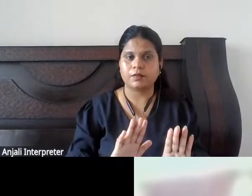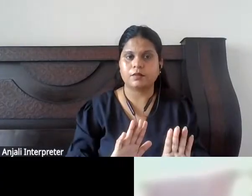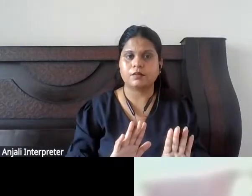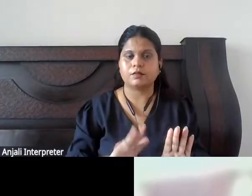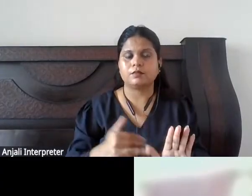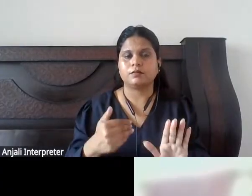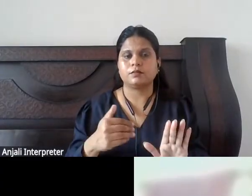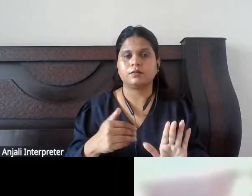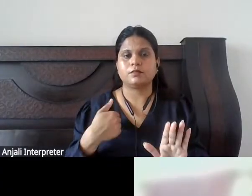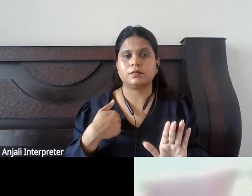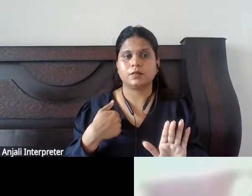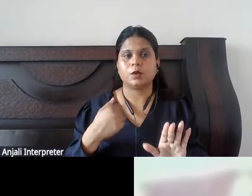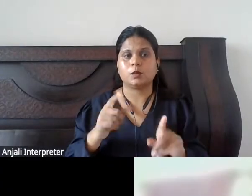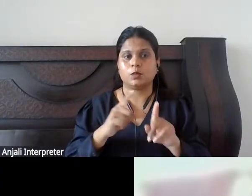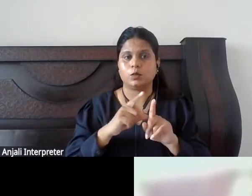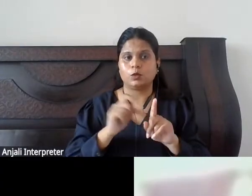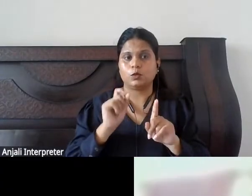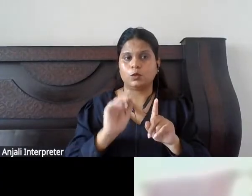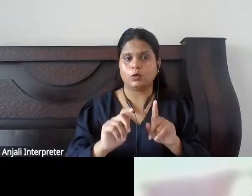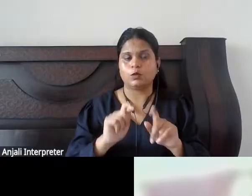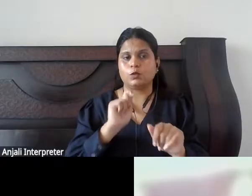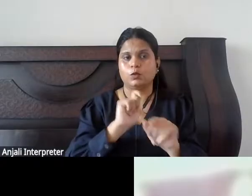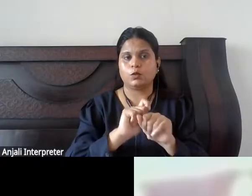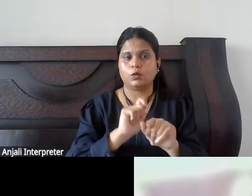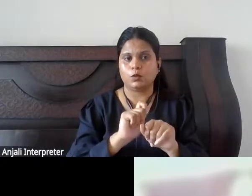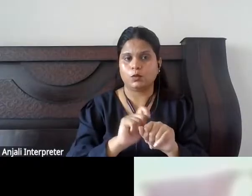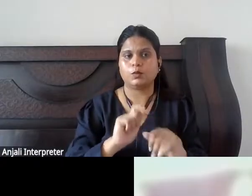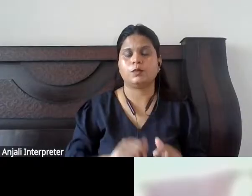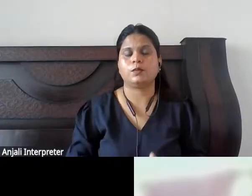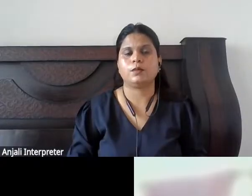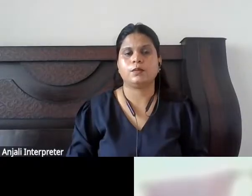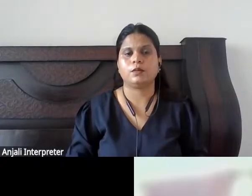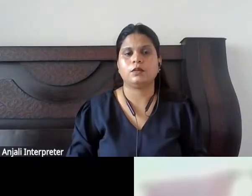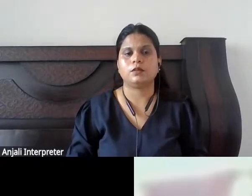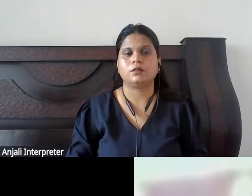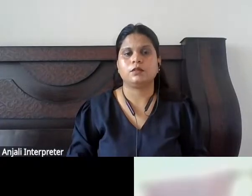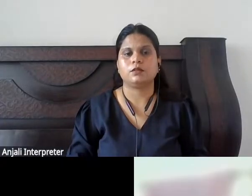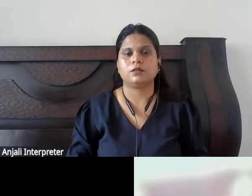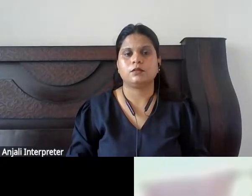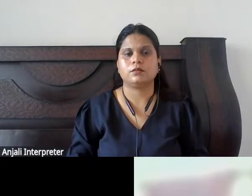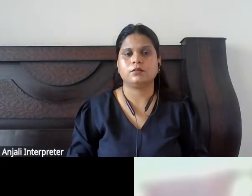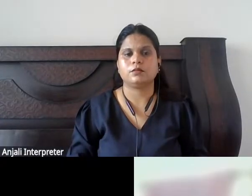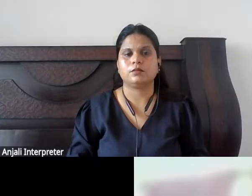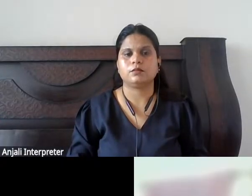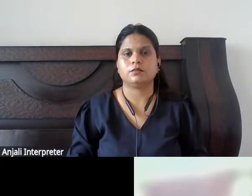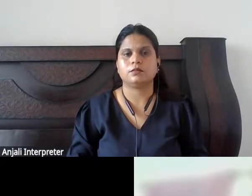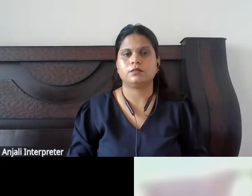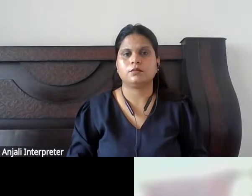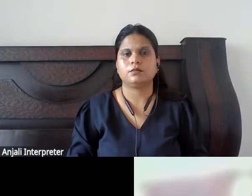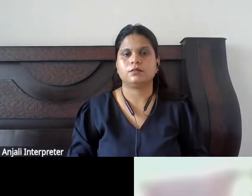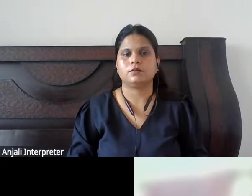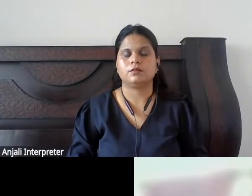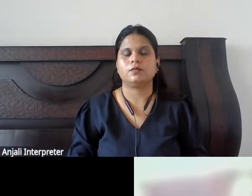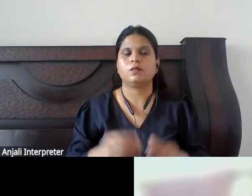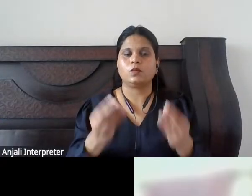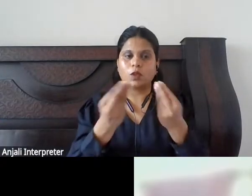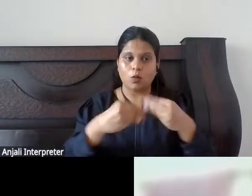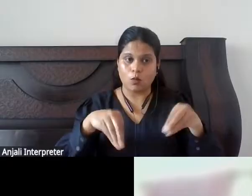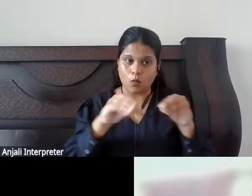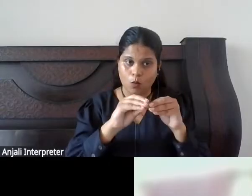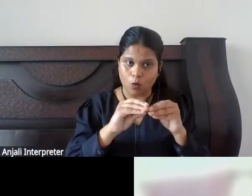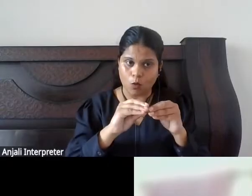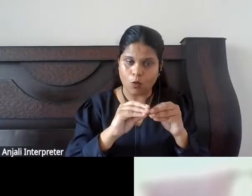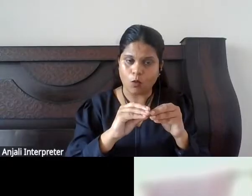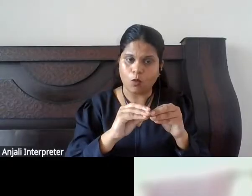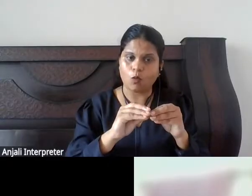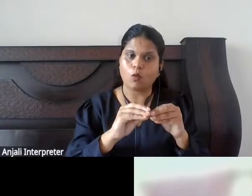this time. We have enough time to have more brainstorming sessions. We should have more uh, such kind